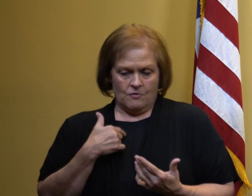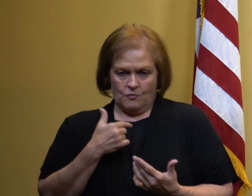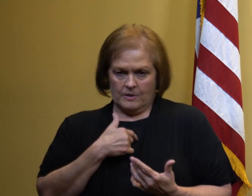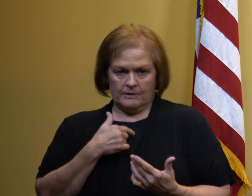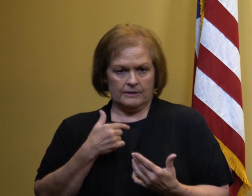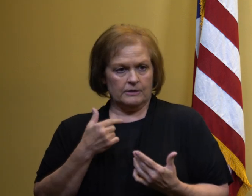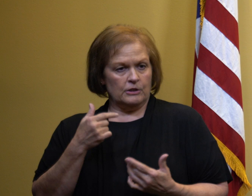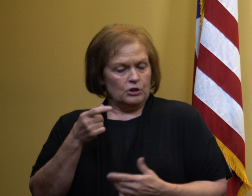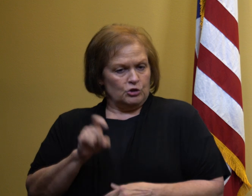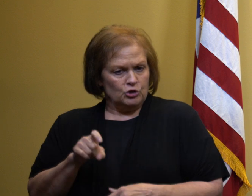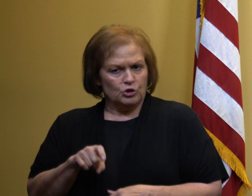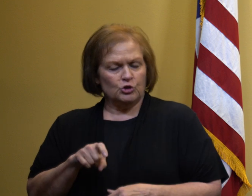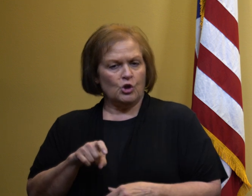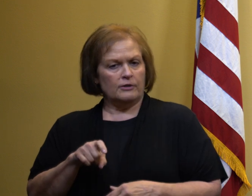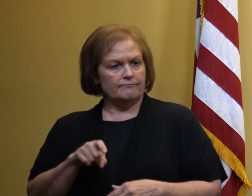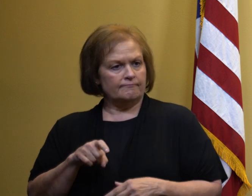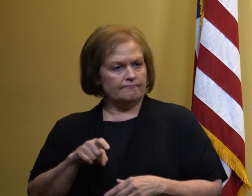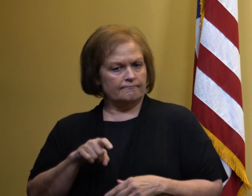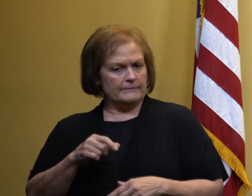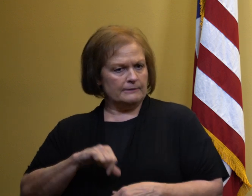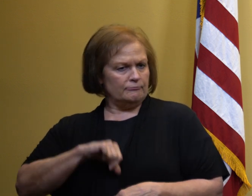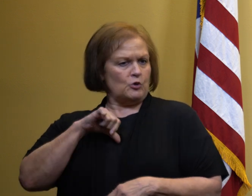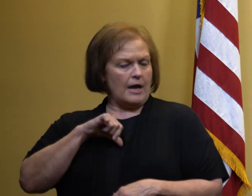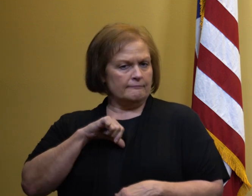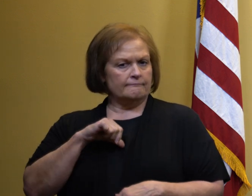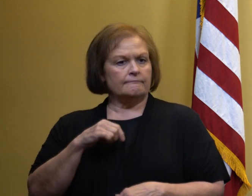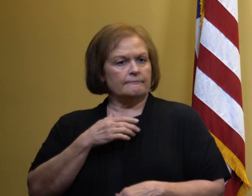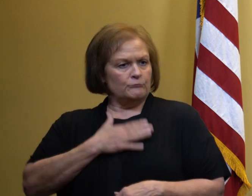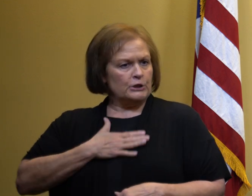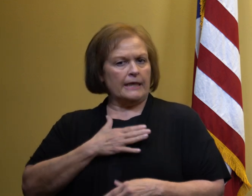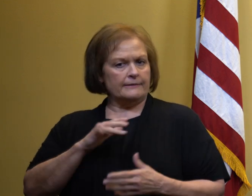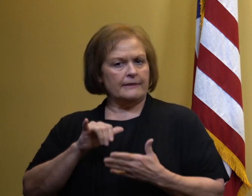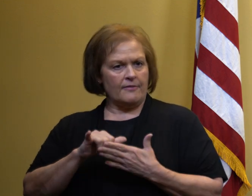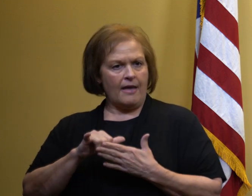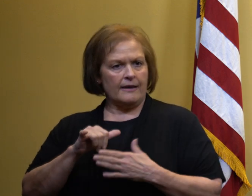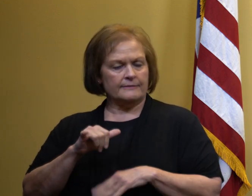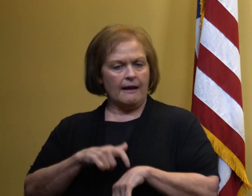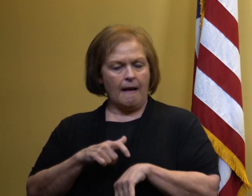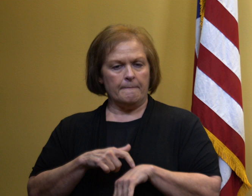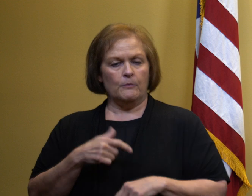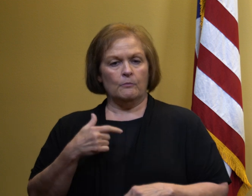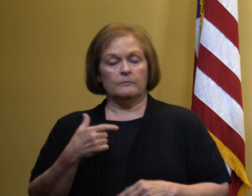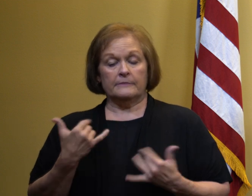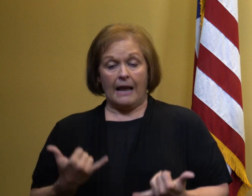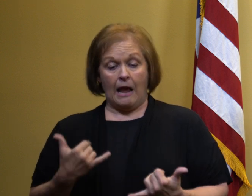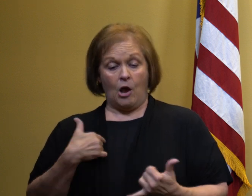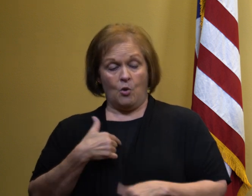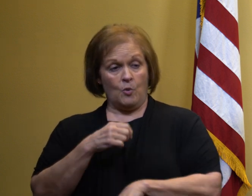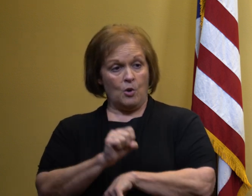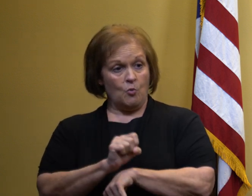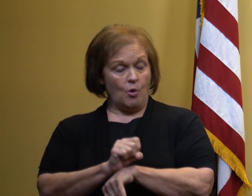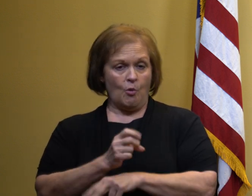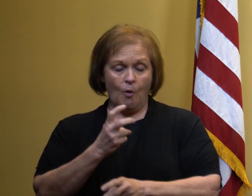It's something that we should embrace and appreciate. At a time, again, when we're working harder than ever to